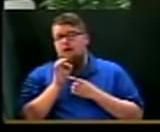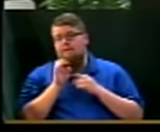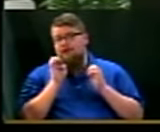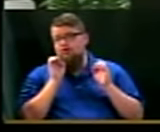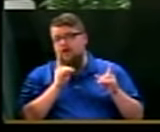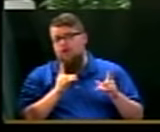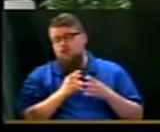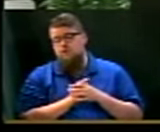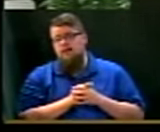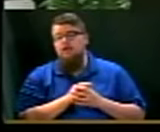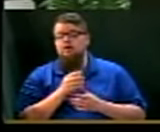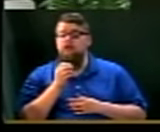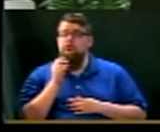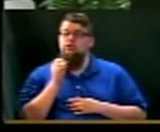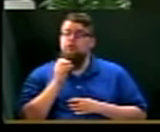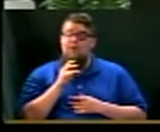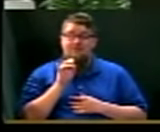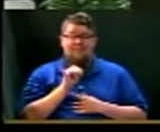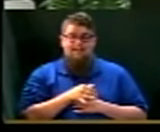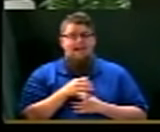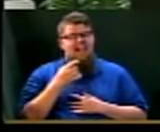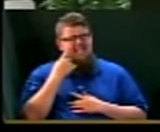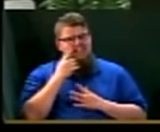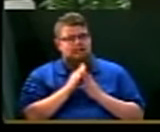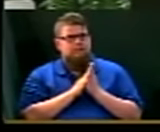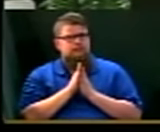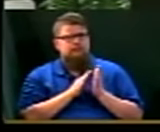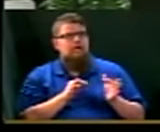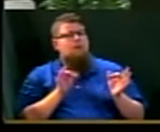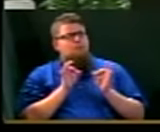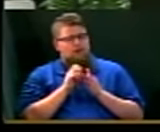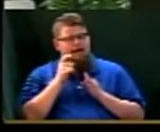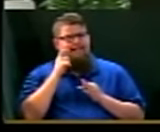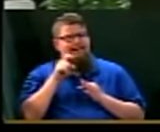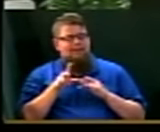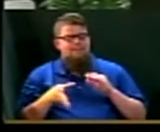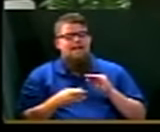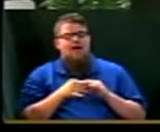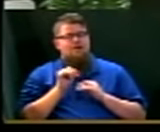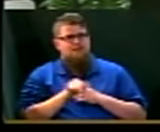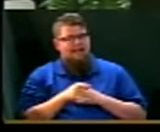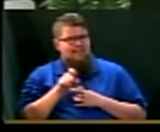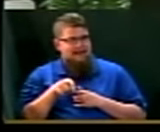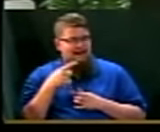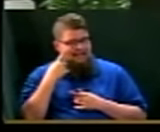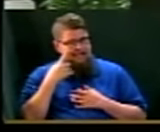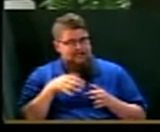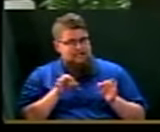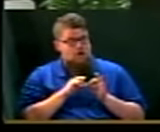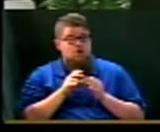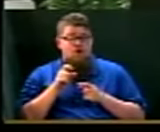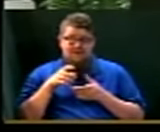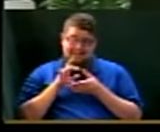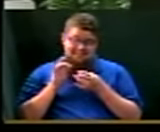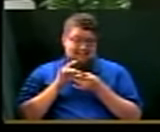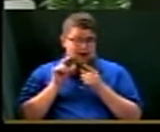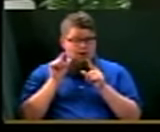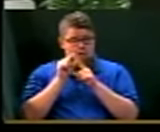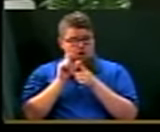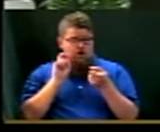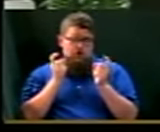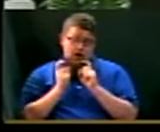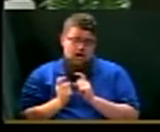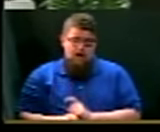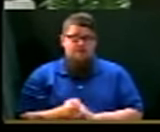So that, I believe, needs to urgently be in there. So if I need to restate the motion, I can say that it